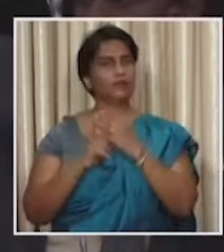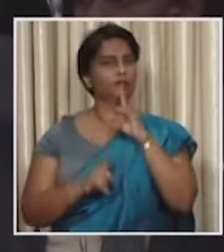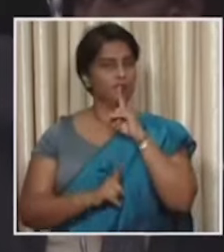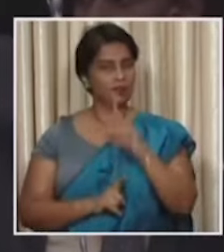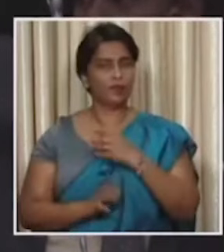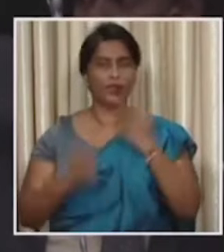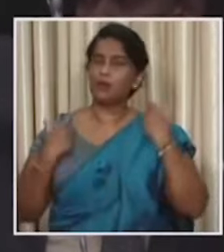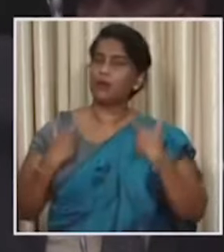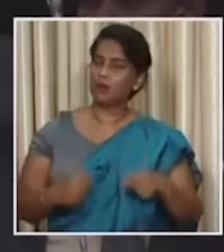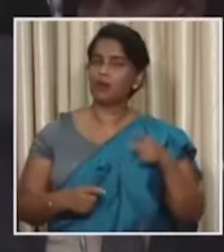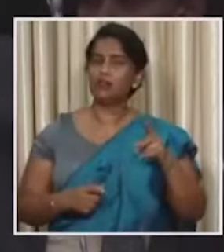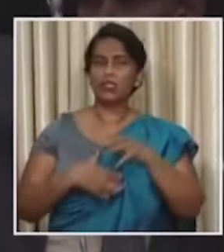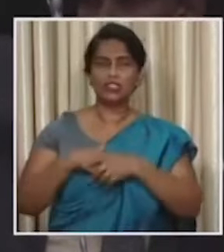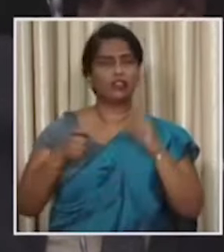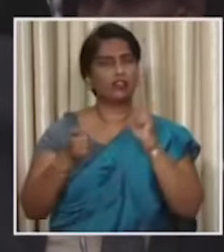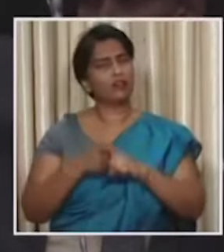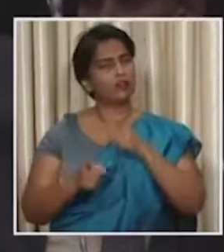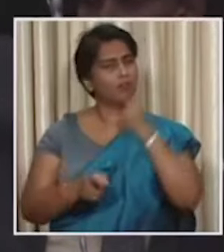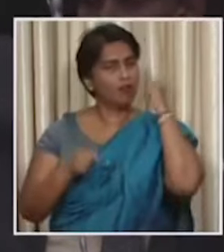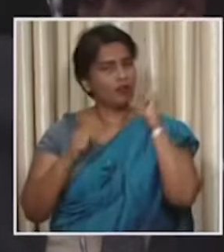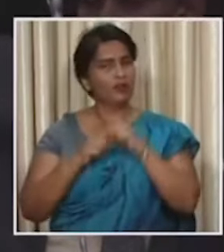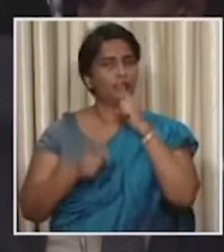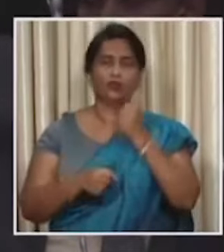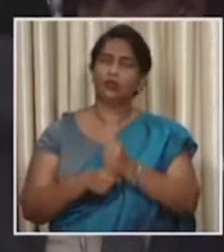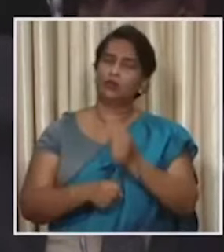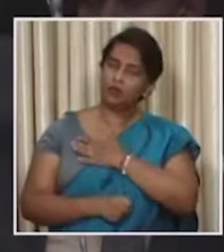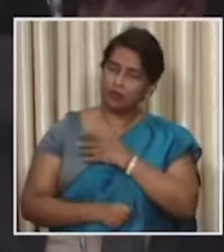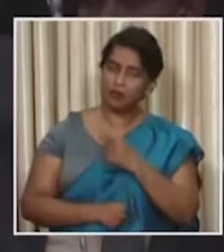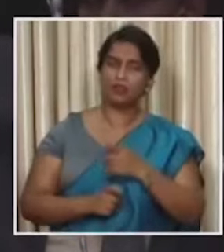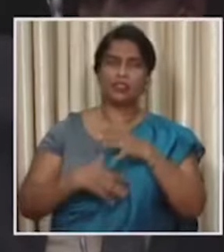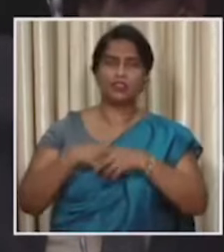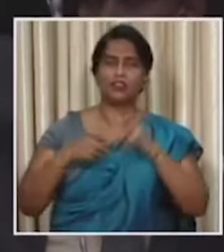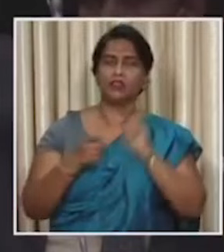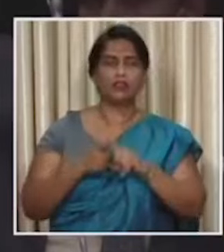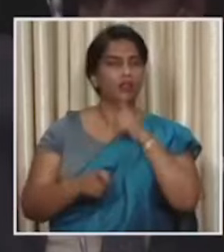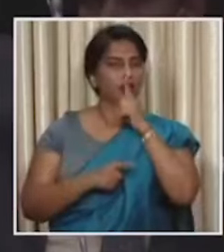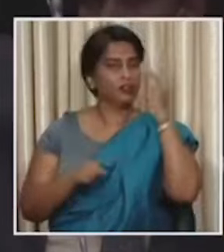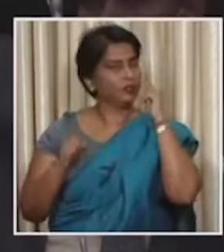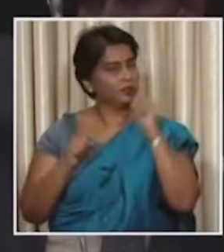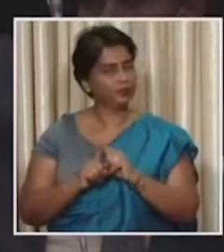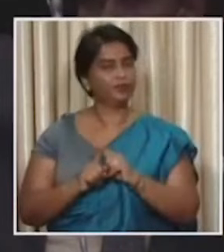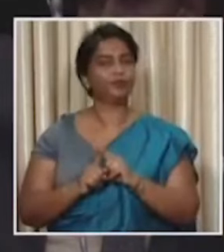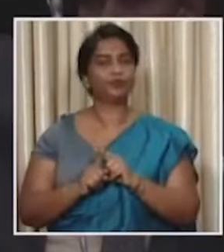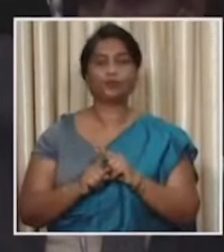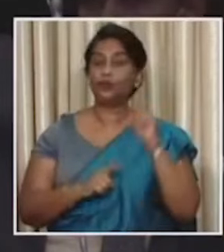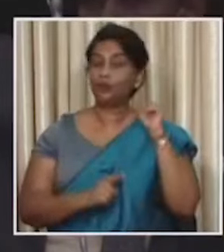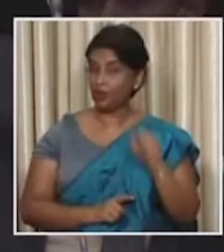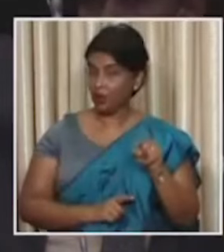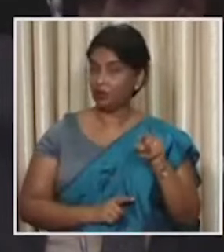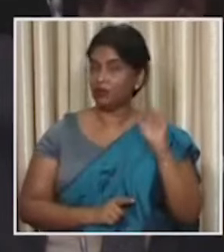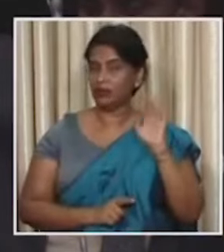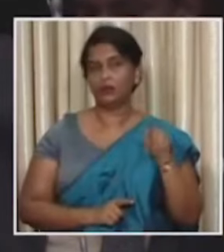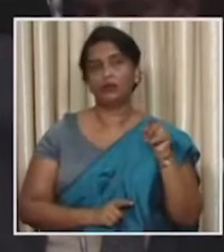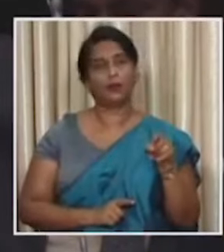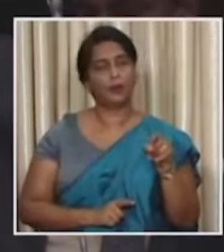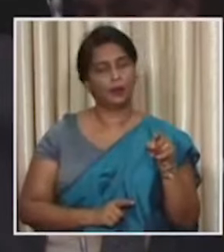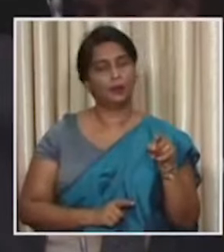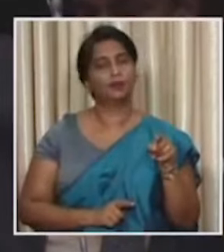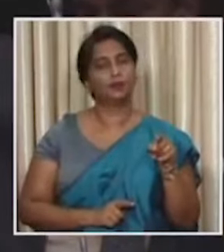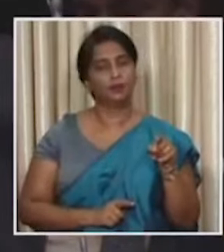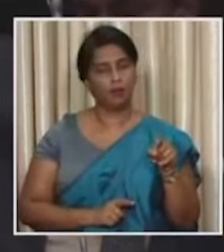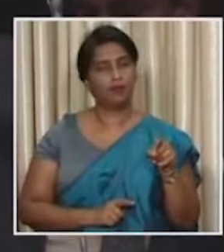It is Gotabaya Rajapaksa spoke of racism and that we shouldn't accept it. But their version of racism was when the